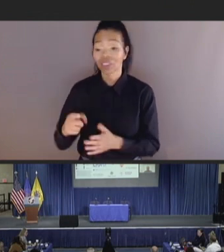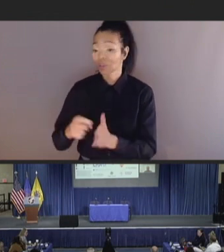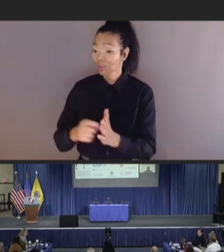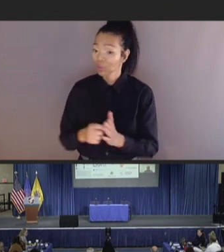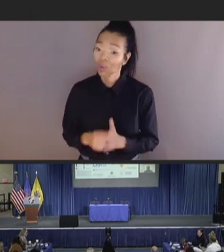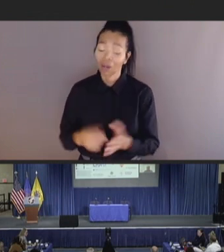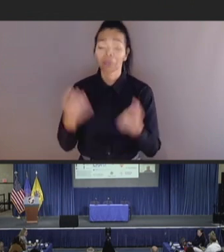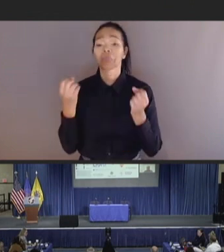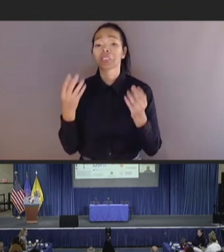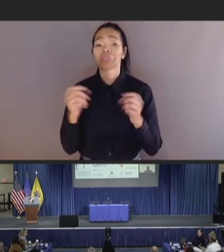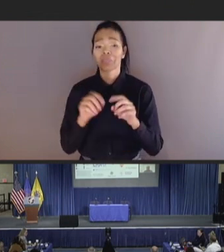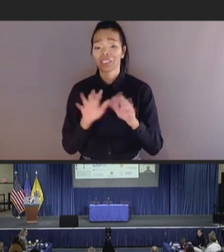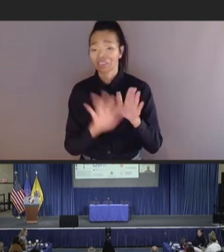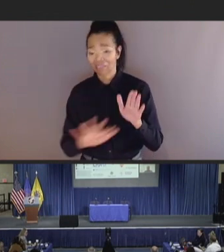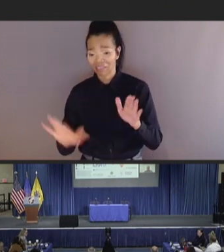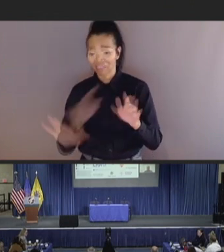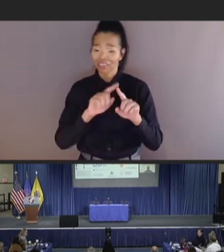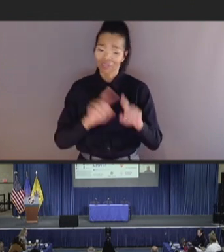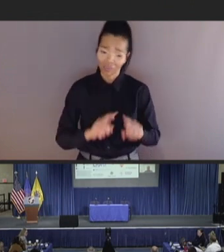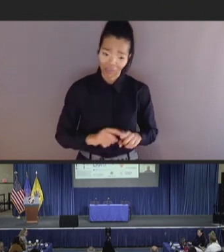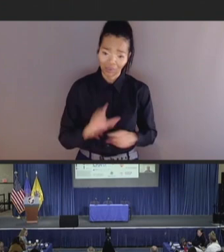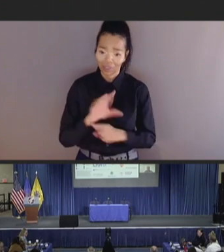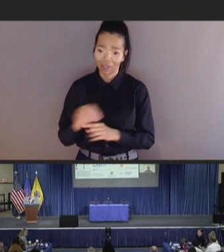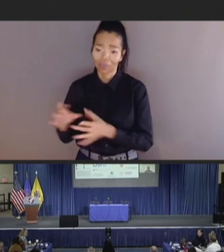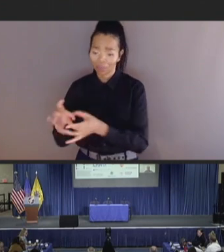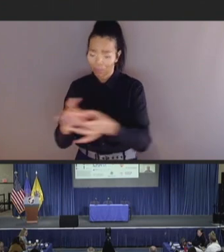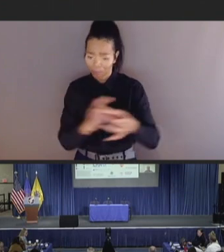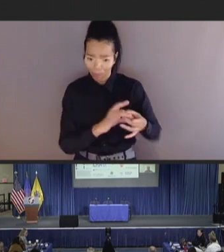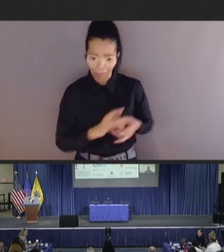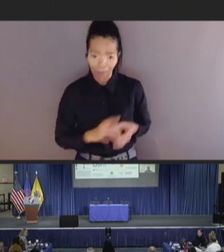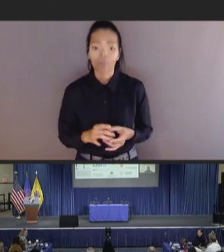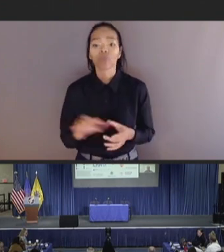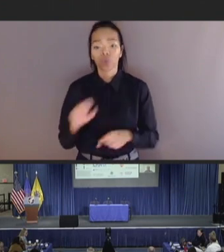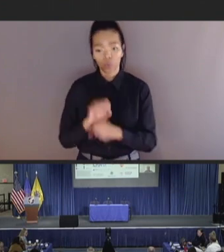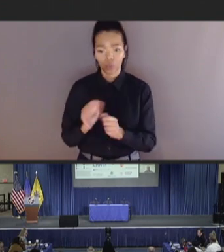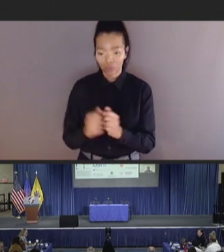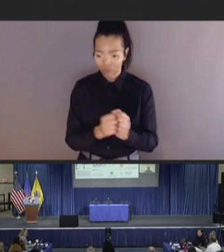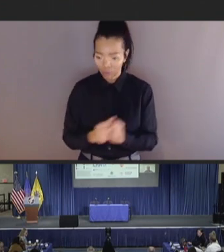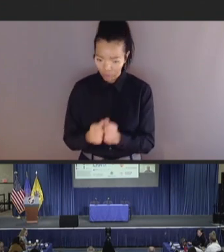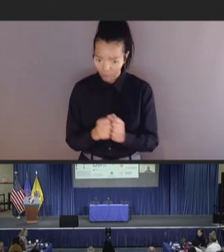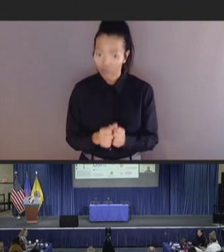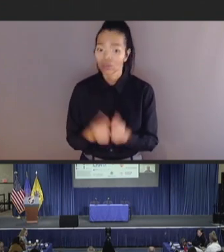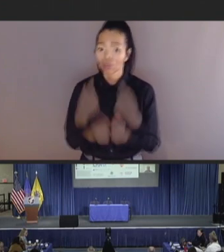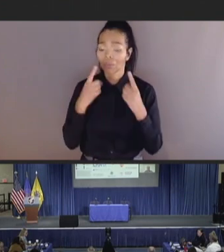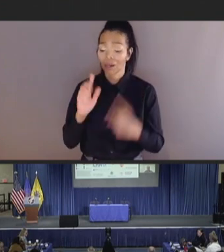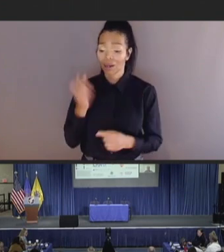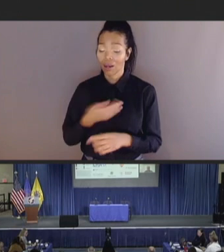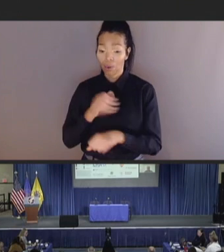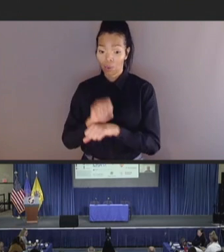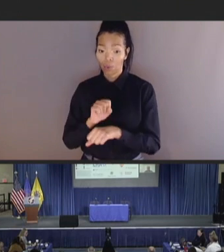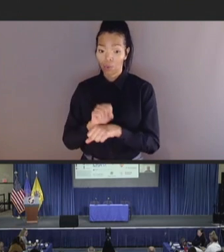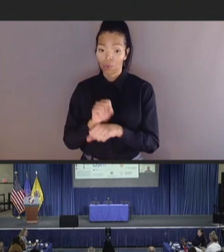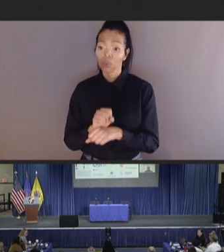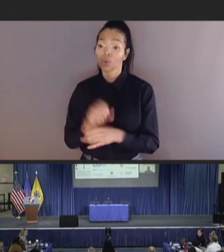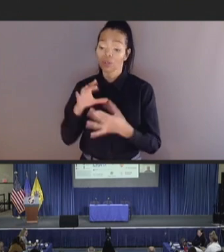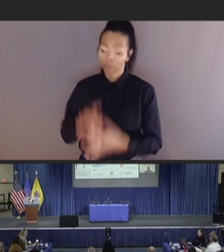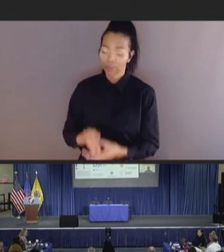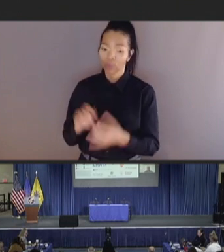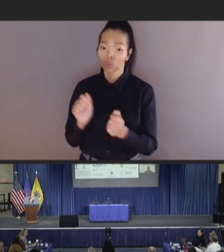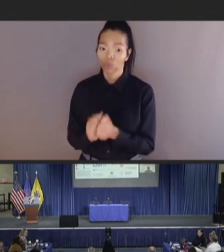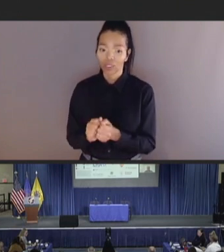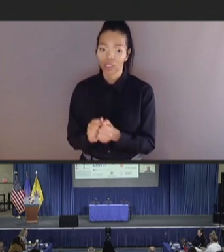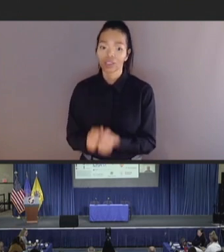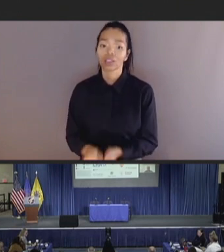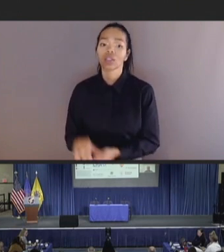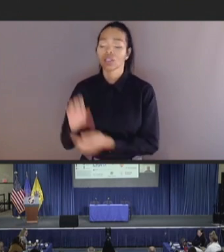people thinking and talking and working together. And obviously we have that. Our work is anchored with our Scripps CHOV-D grant funded